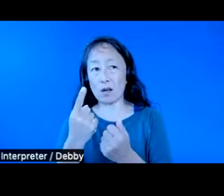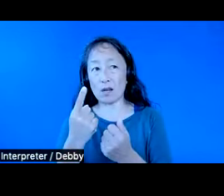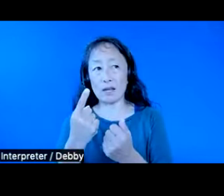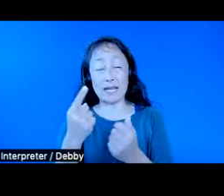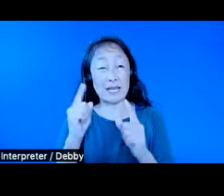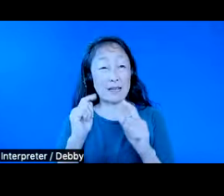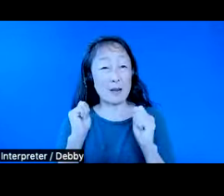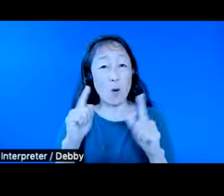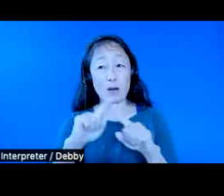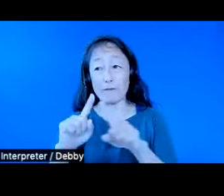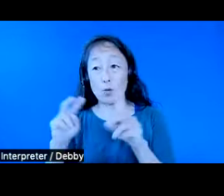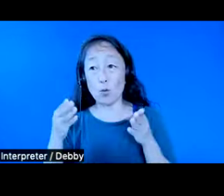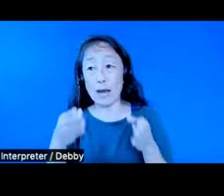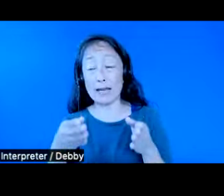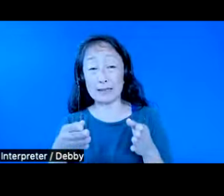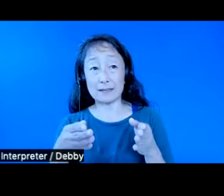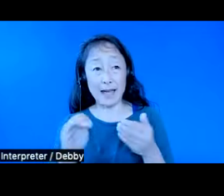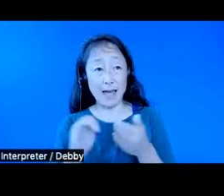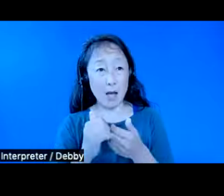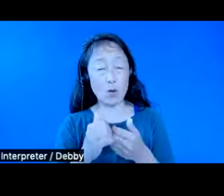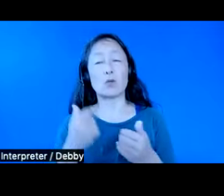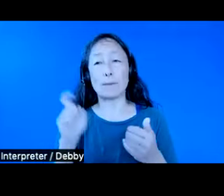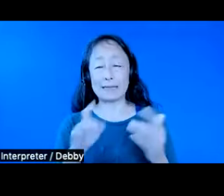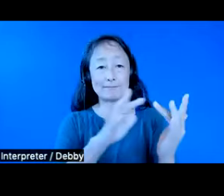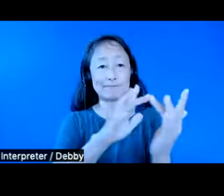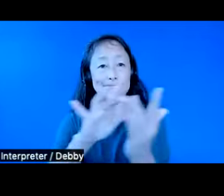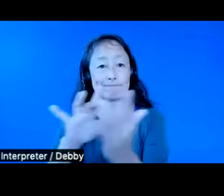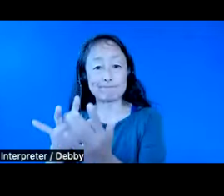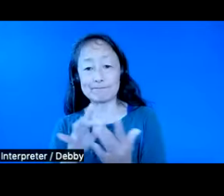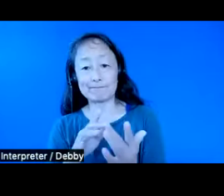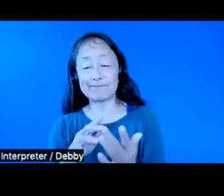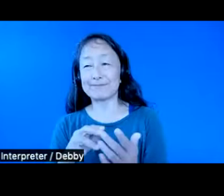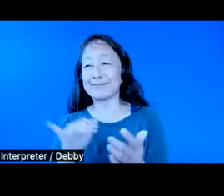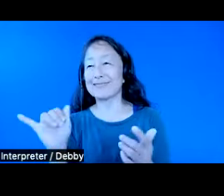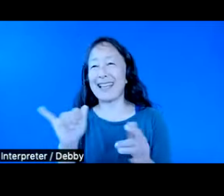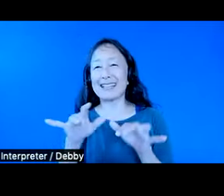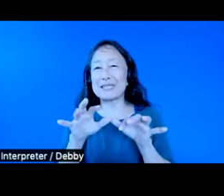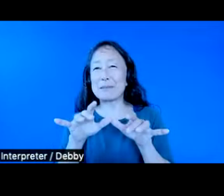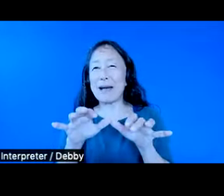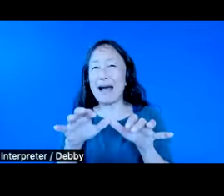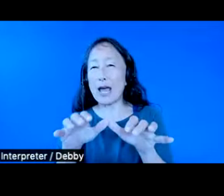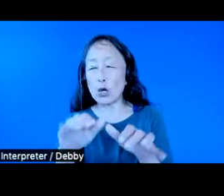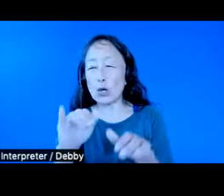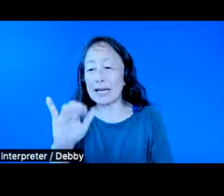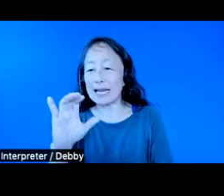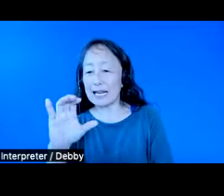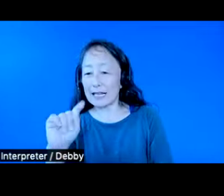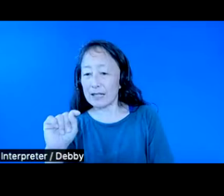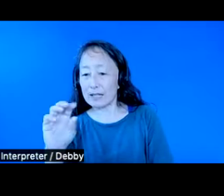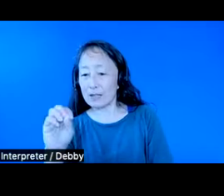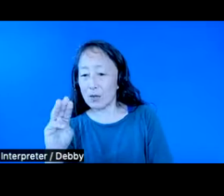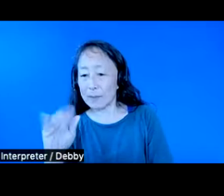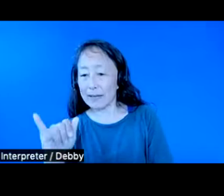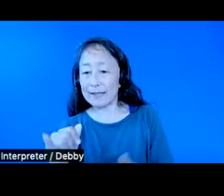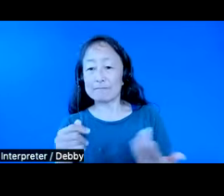building our huge, like Iktomi, the spider, building a network, a web of support systems across